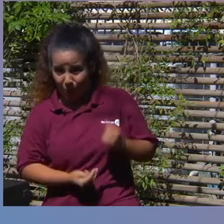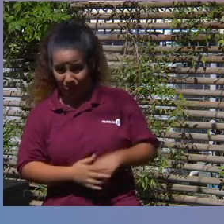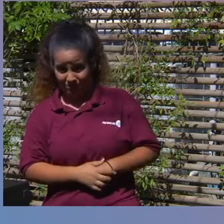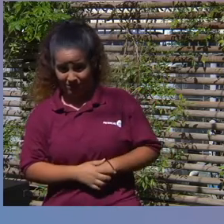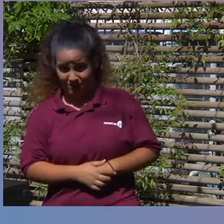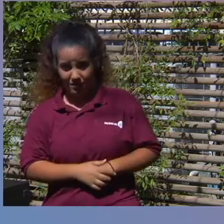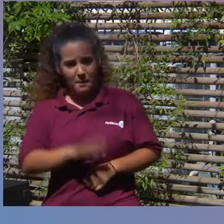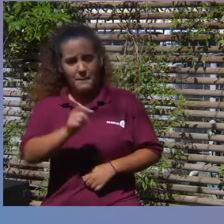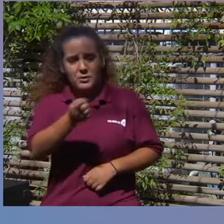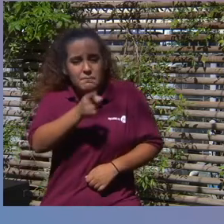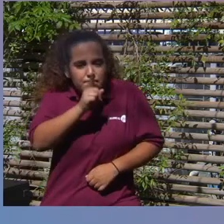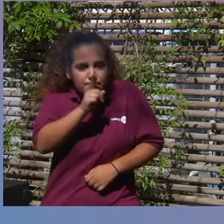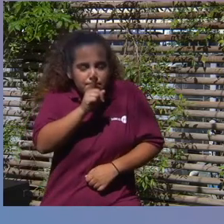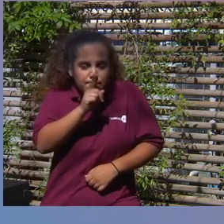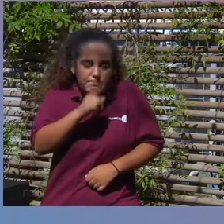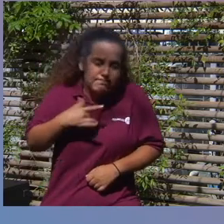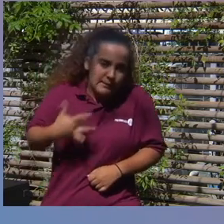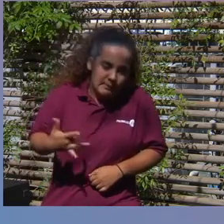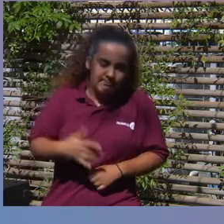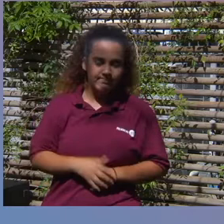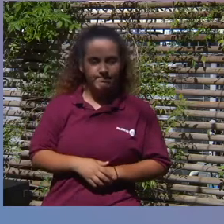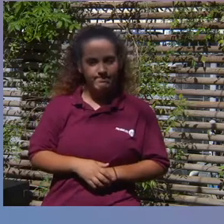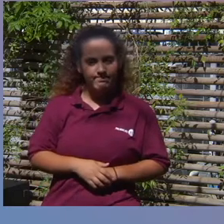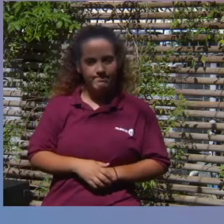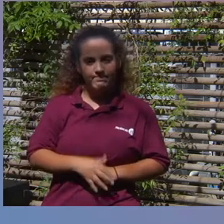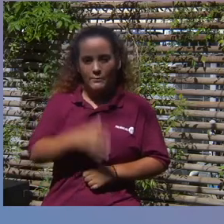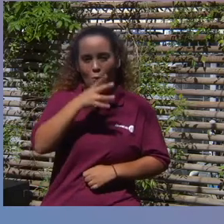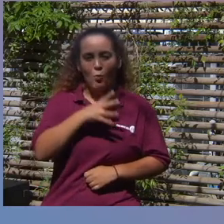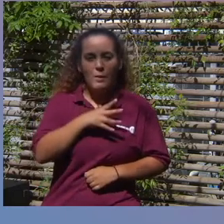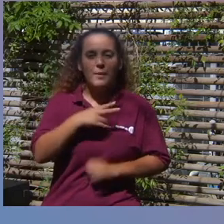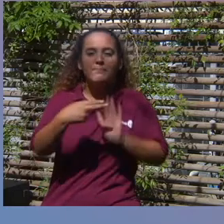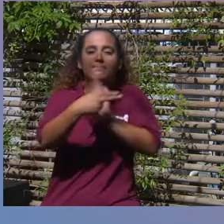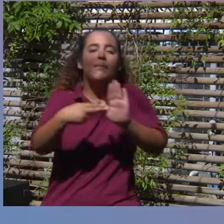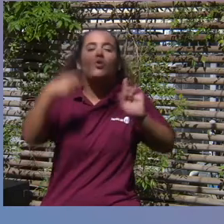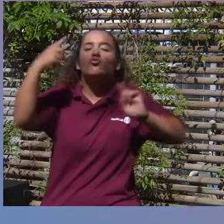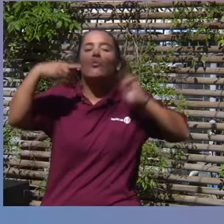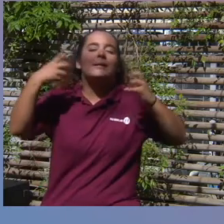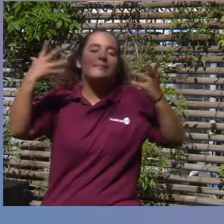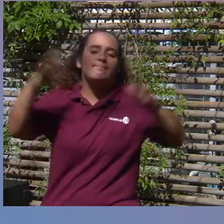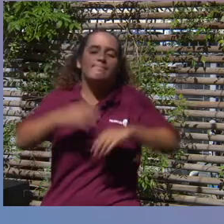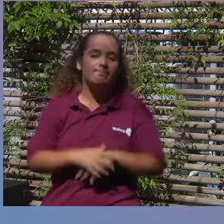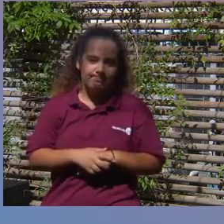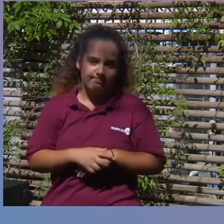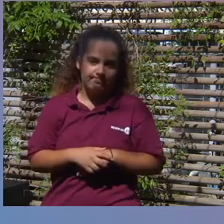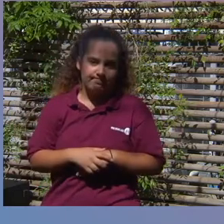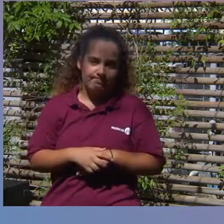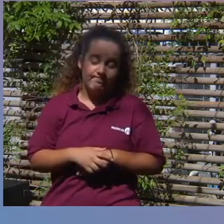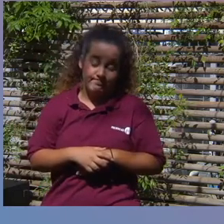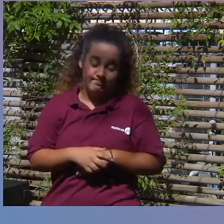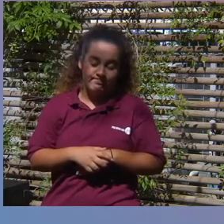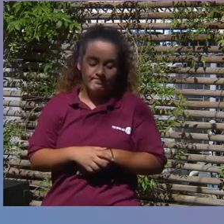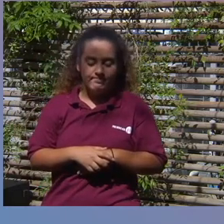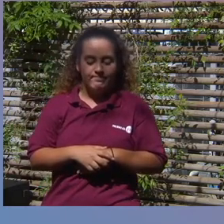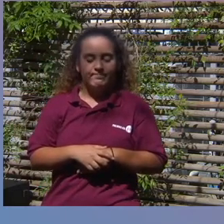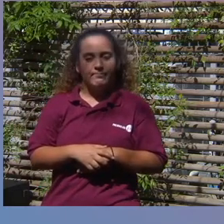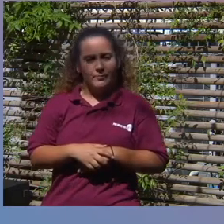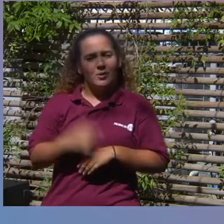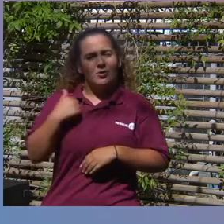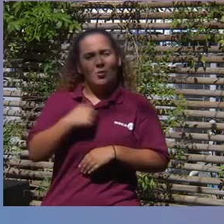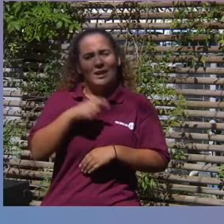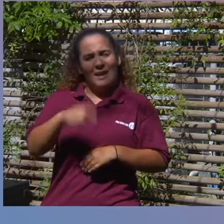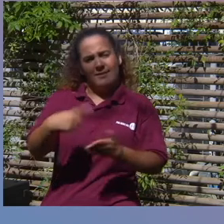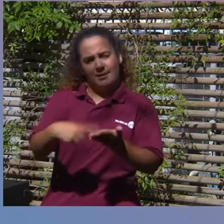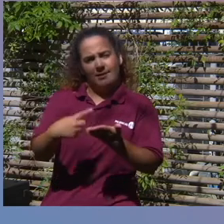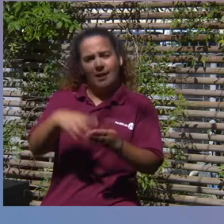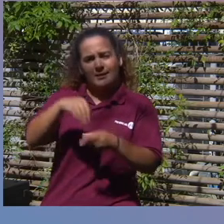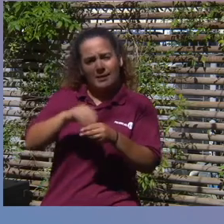we didn't talk about it. It was just women were, you know, crazy. So there's a lot that has to be discussed in